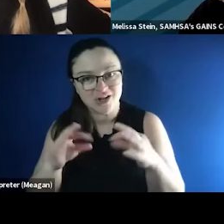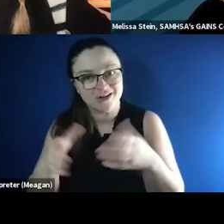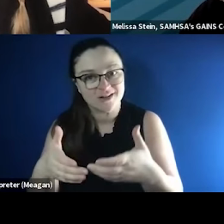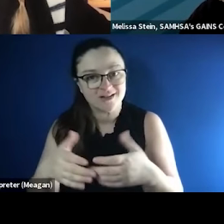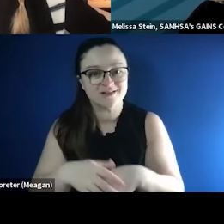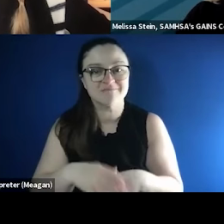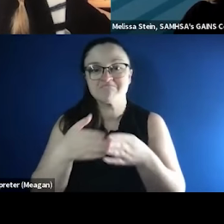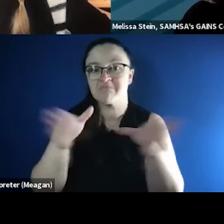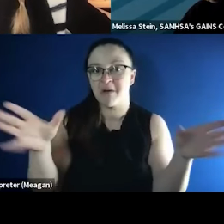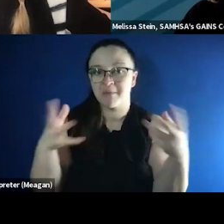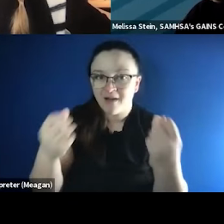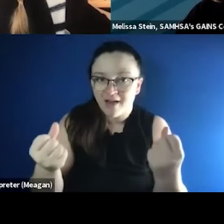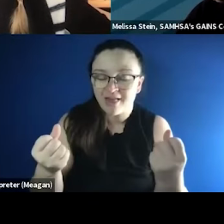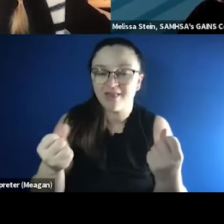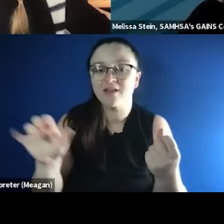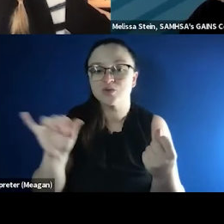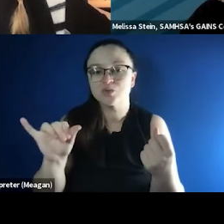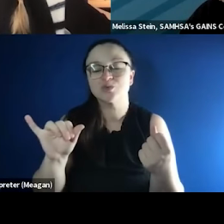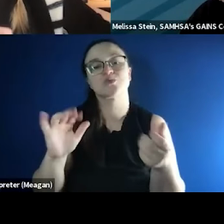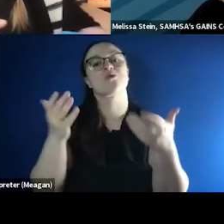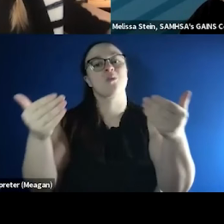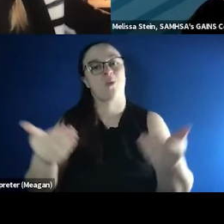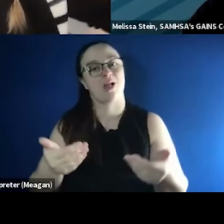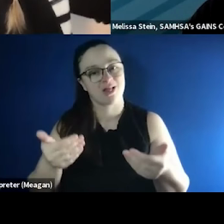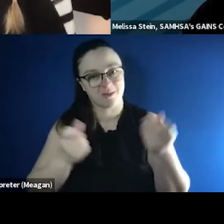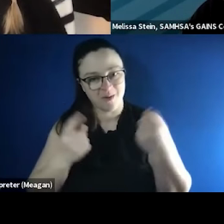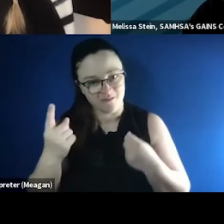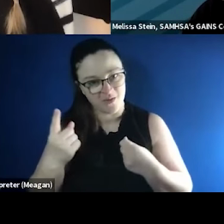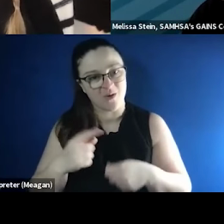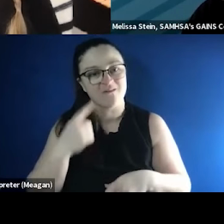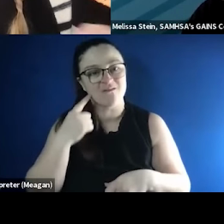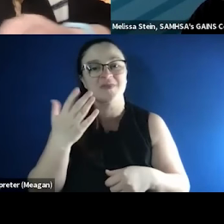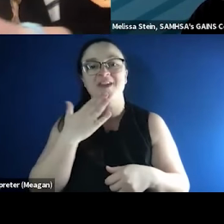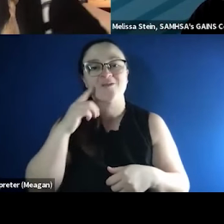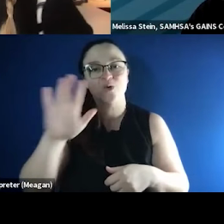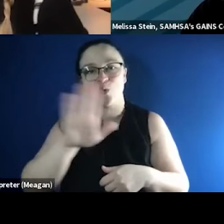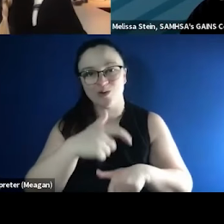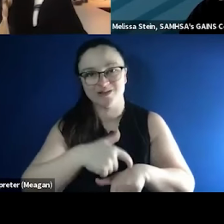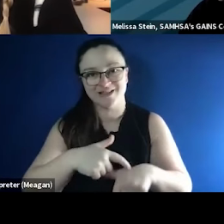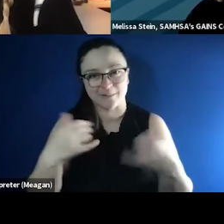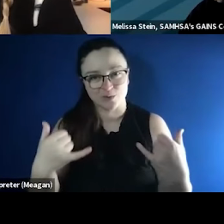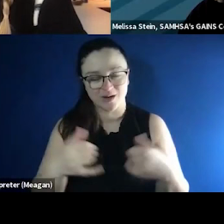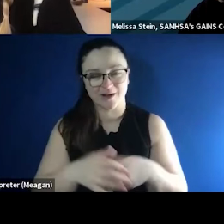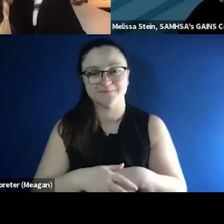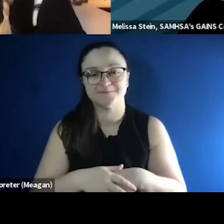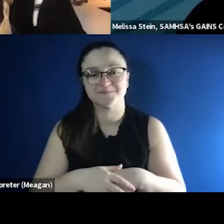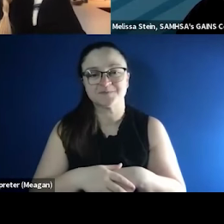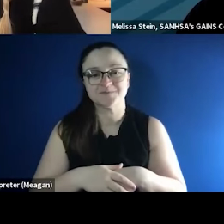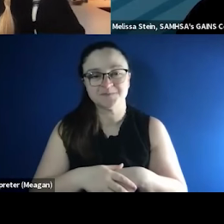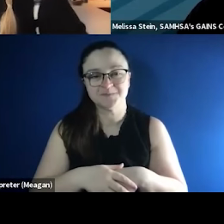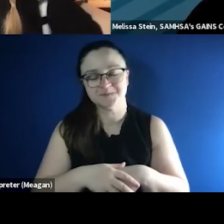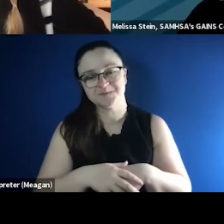and public health. So welcome. Thank you so much for your time today and for spending your afternoon with